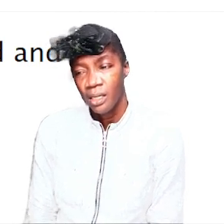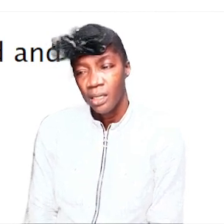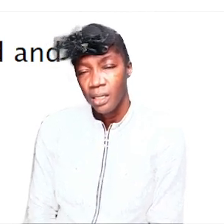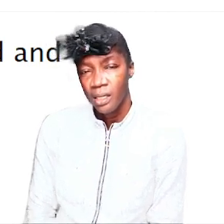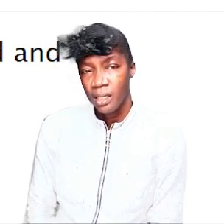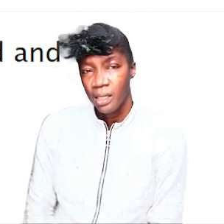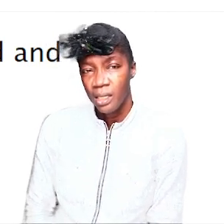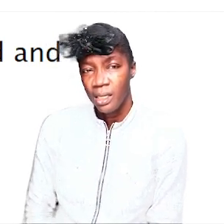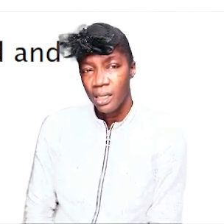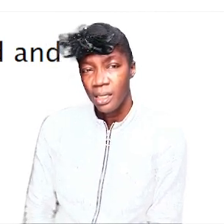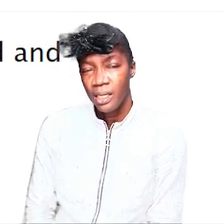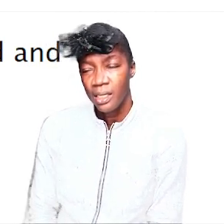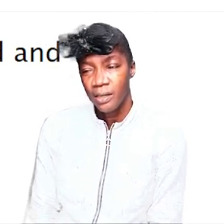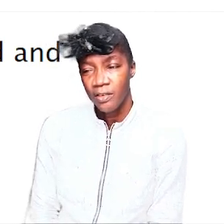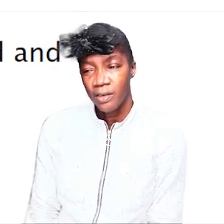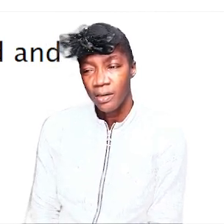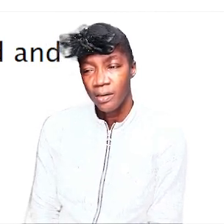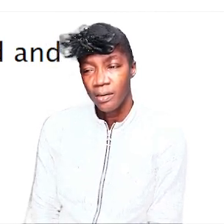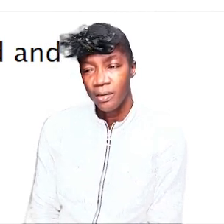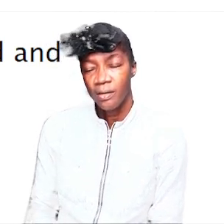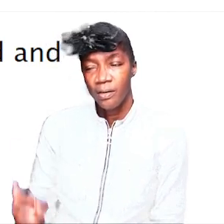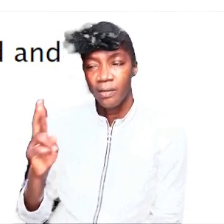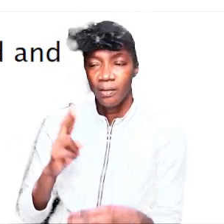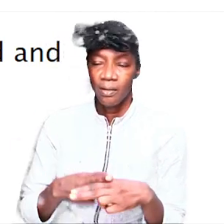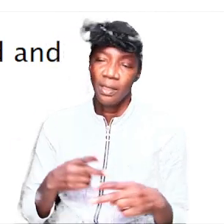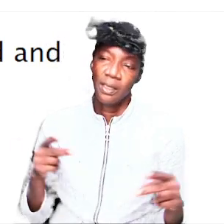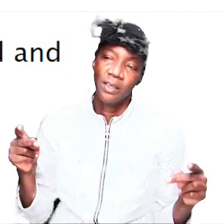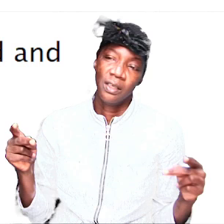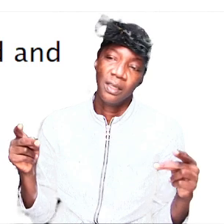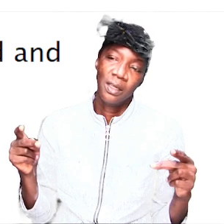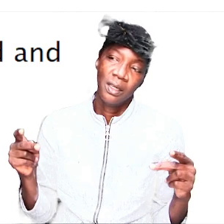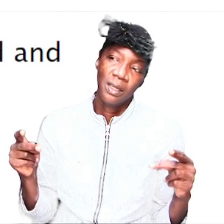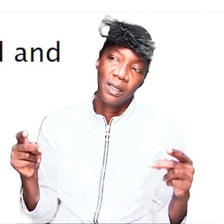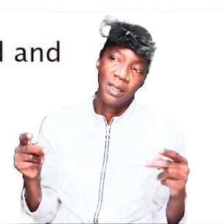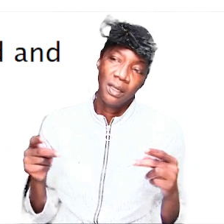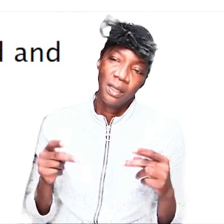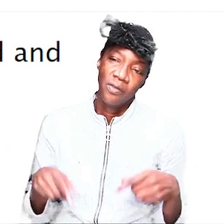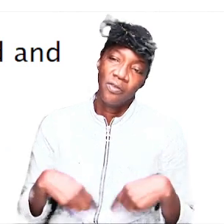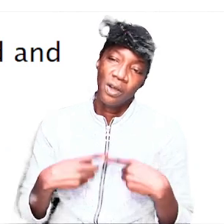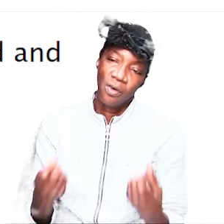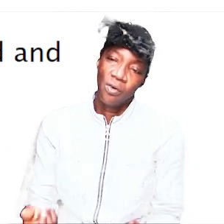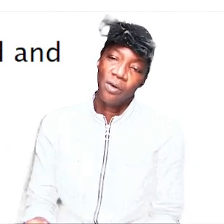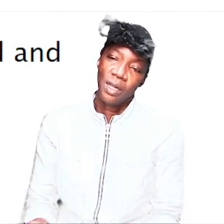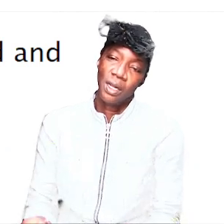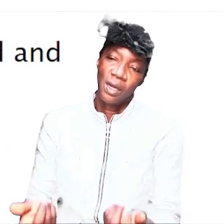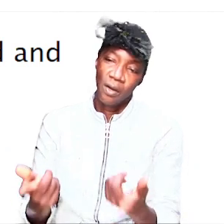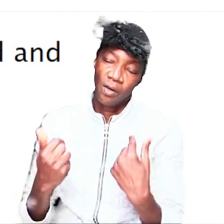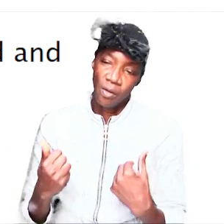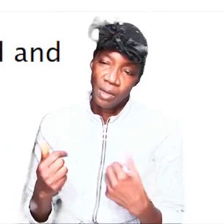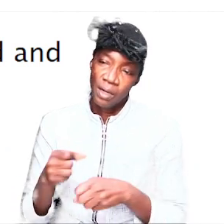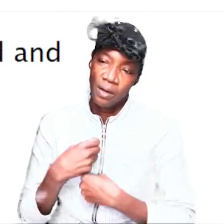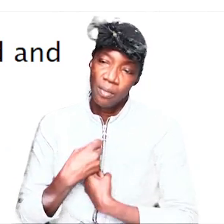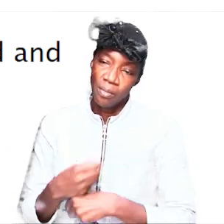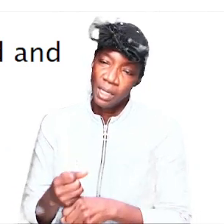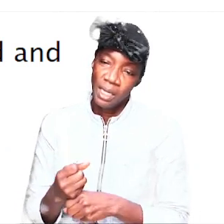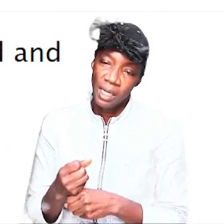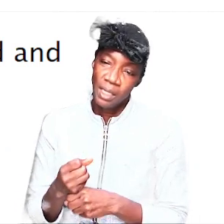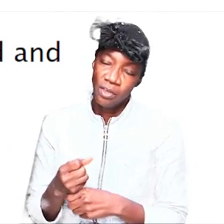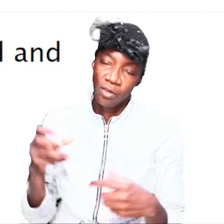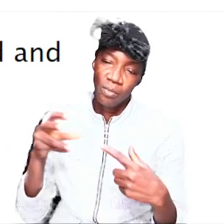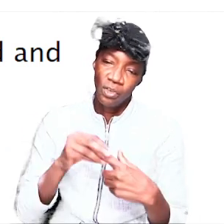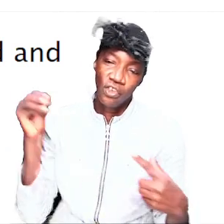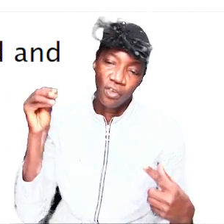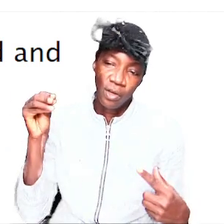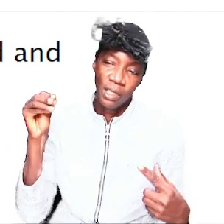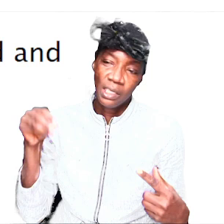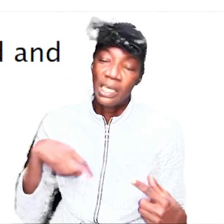we would reach the point where if we are going, if we are coming in, we are making some critical decisions. We